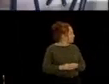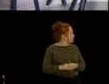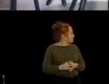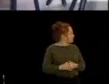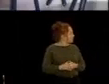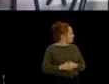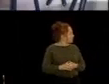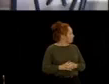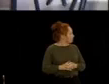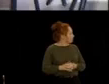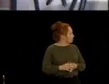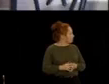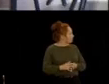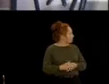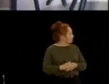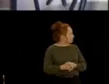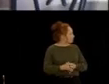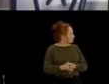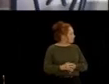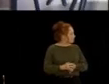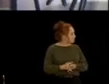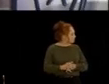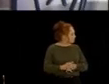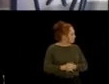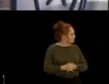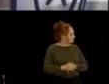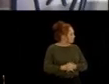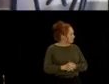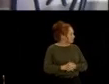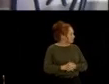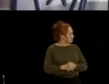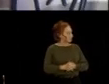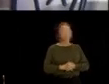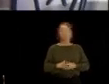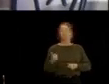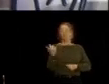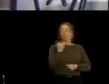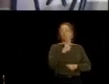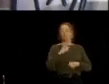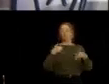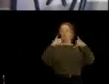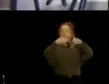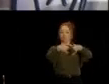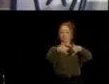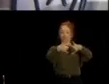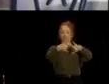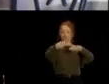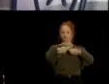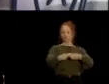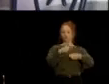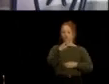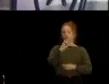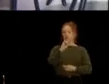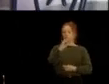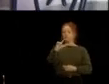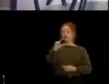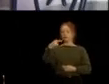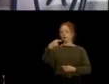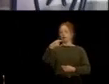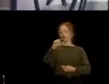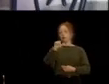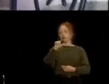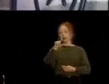through what we call the Bill Galvano Leadership Award. Now, this award has been given to two